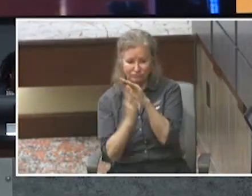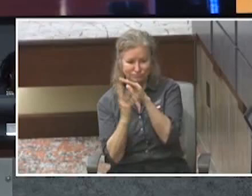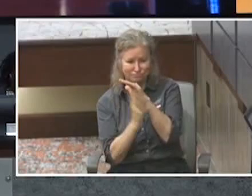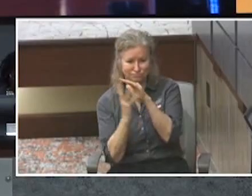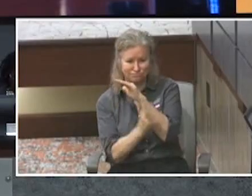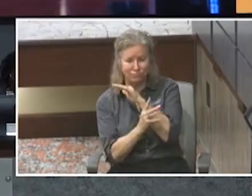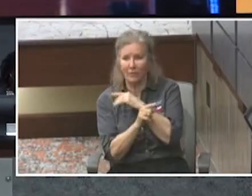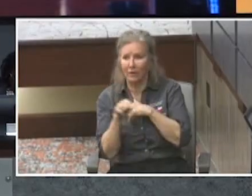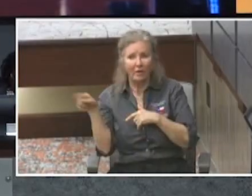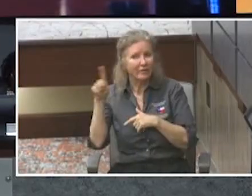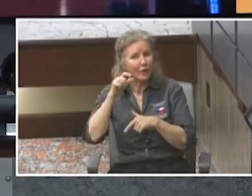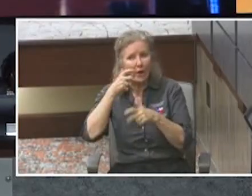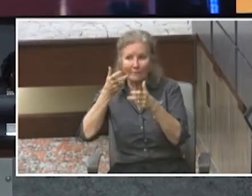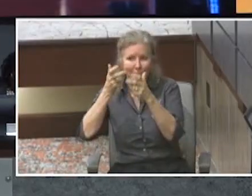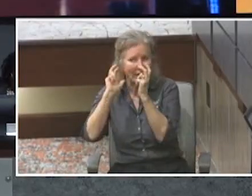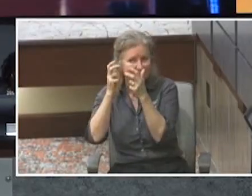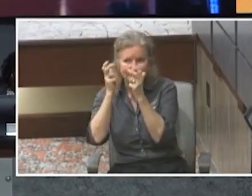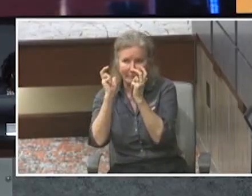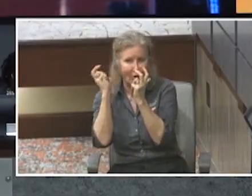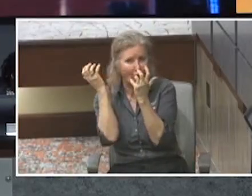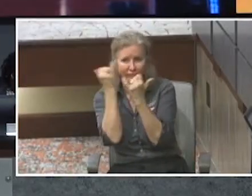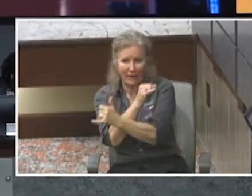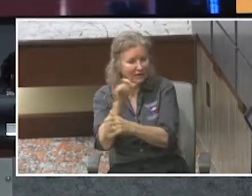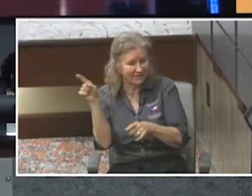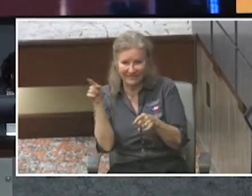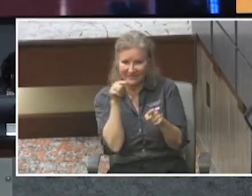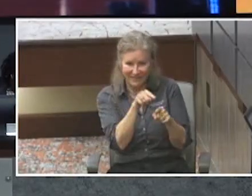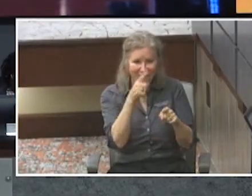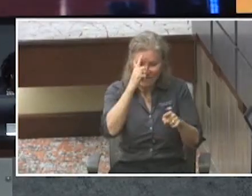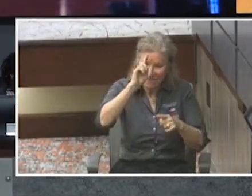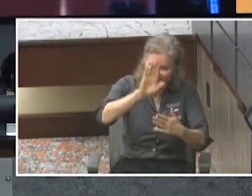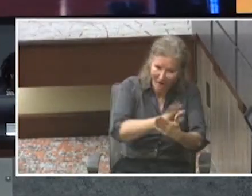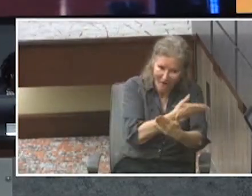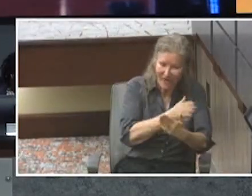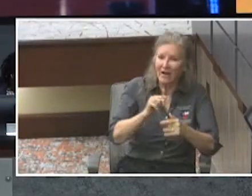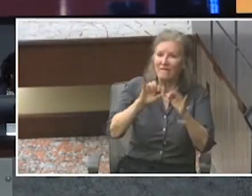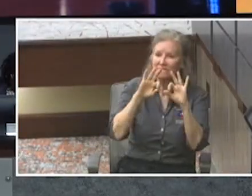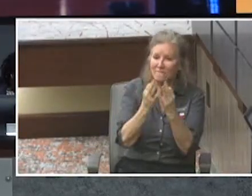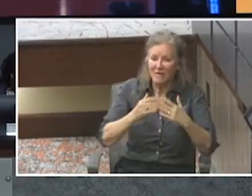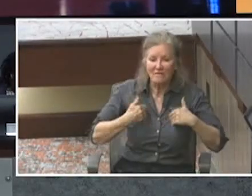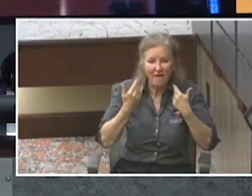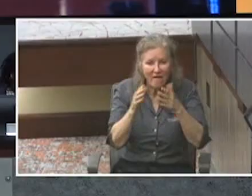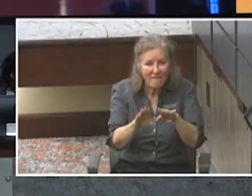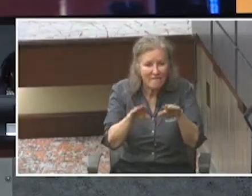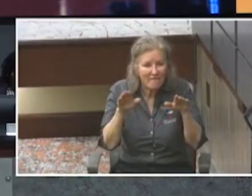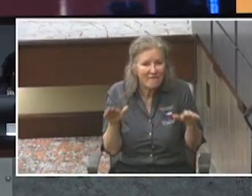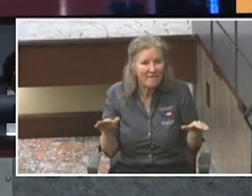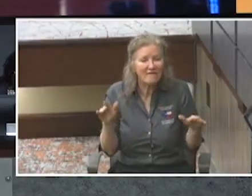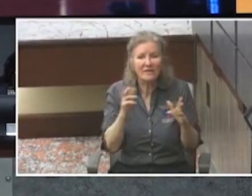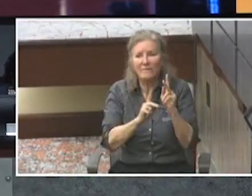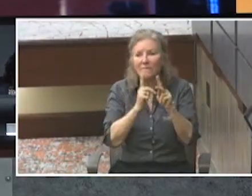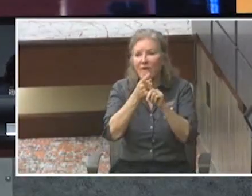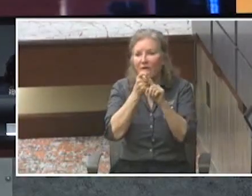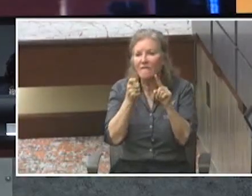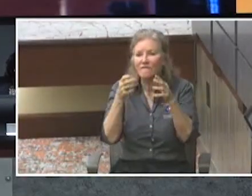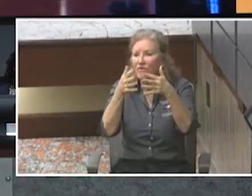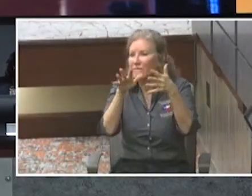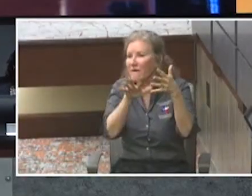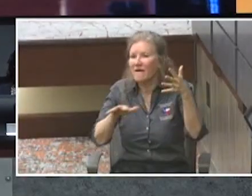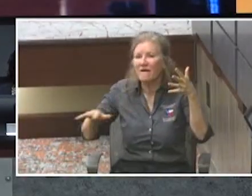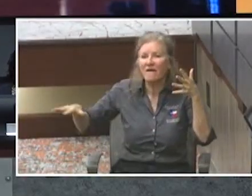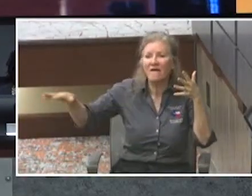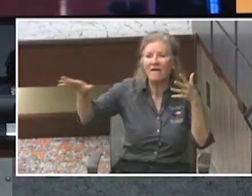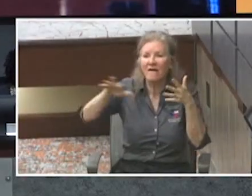not basketball fans. These were families, these were young kids, people from the region coming